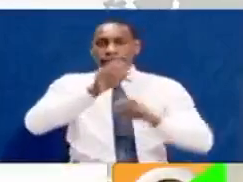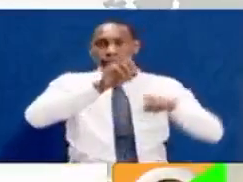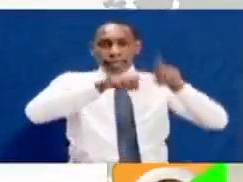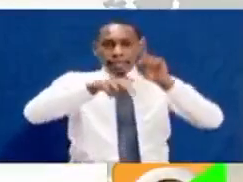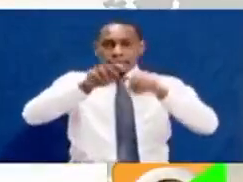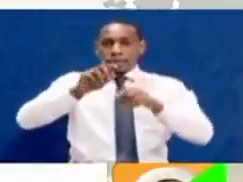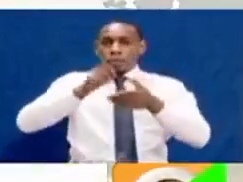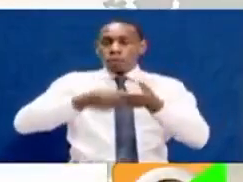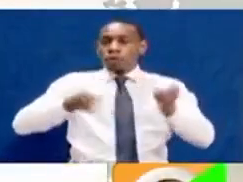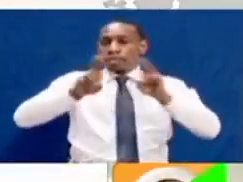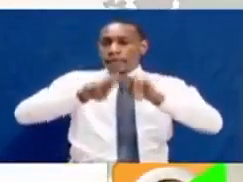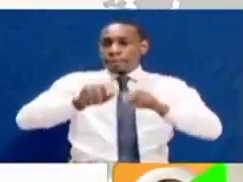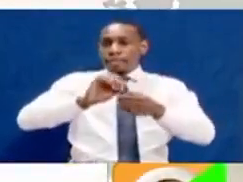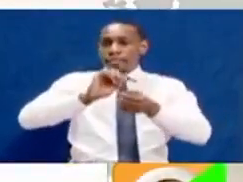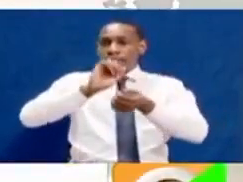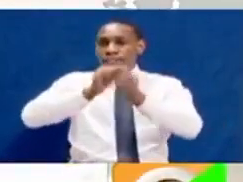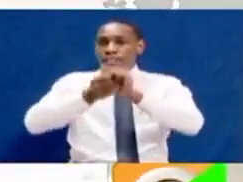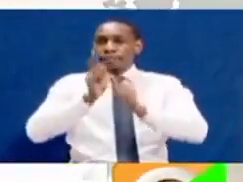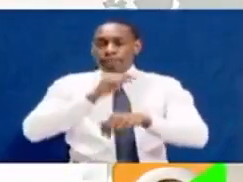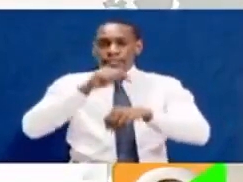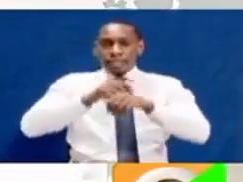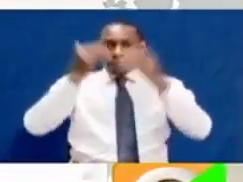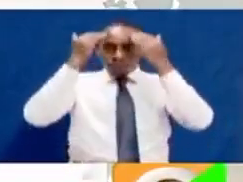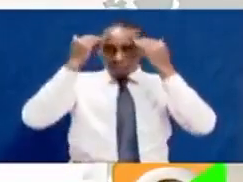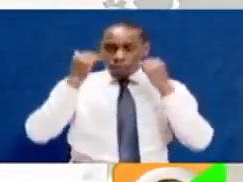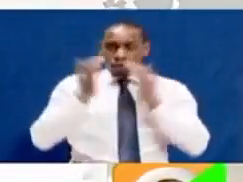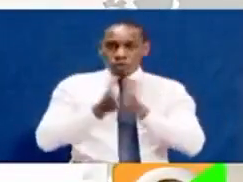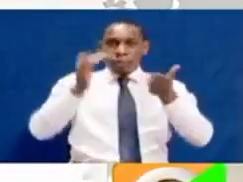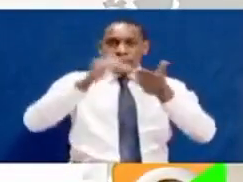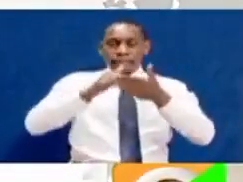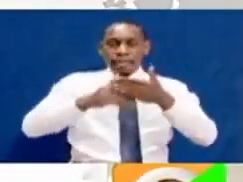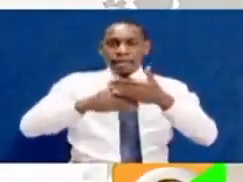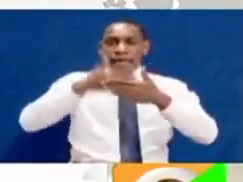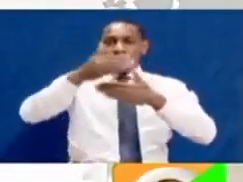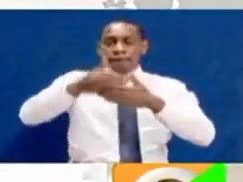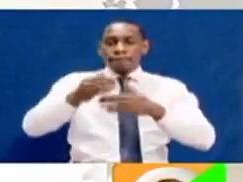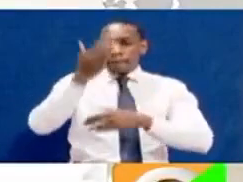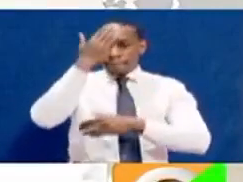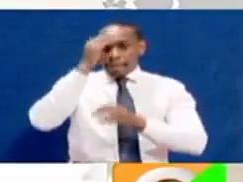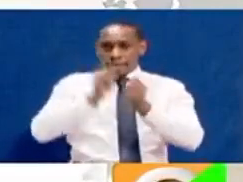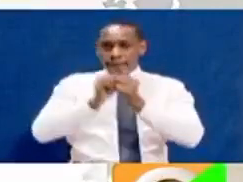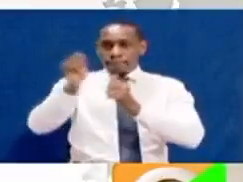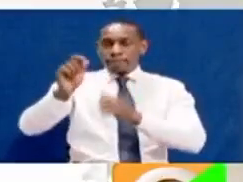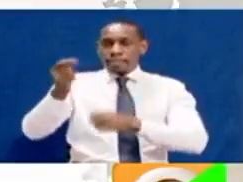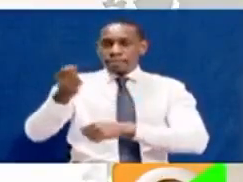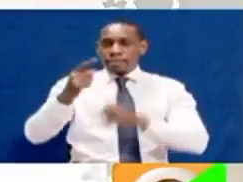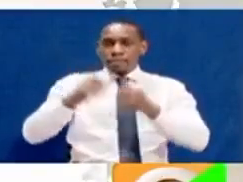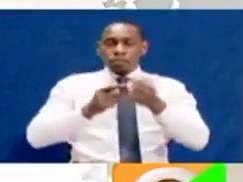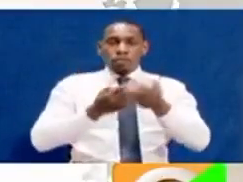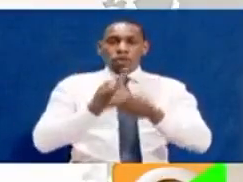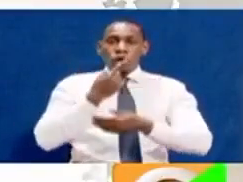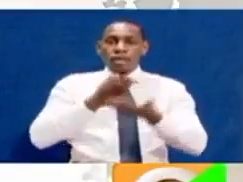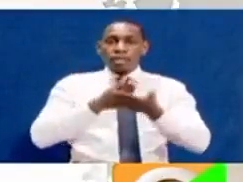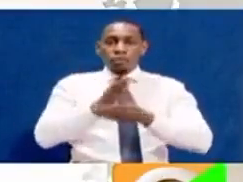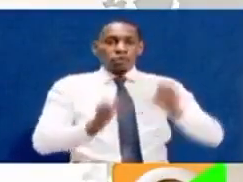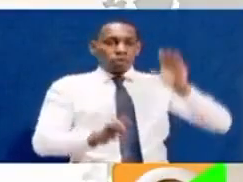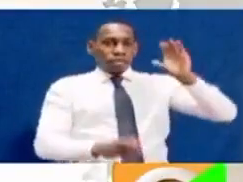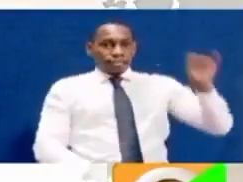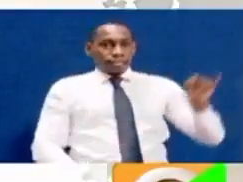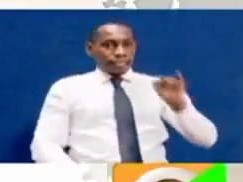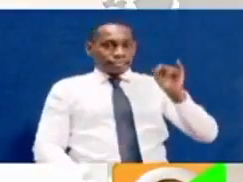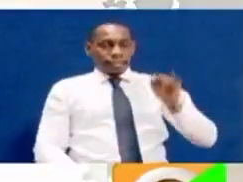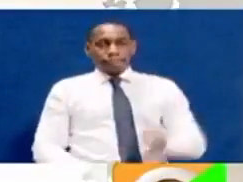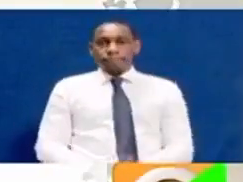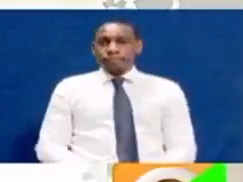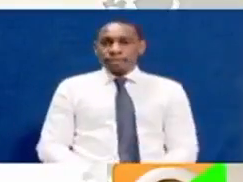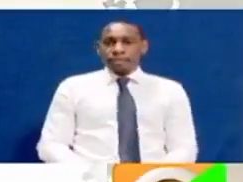What will happen, what will have changed when the courts reopen, and that is on or after Monday the 15th of June, as directed by the Chief Justice David